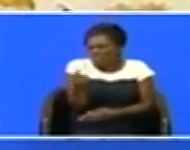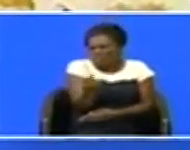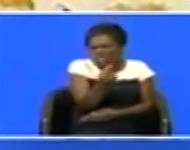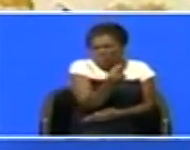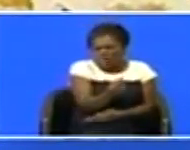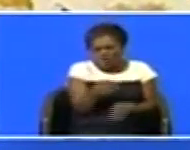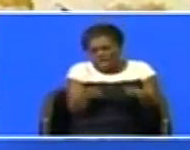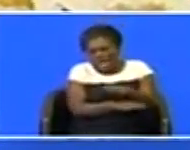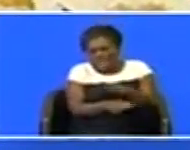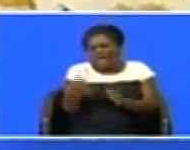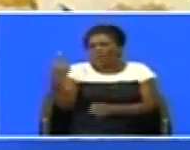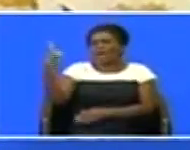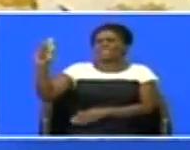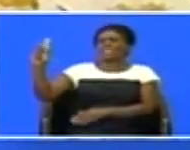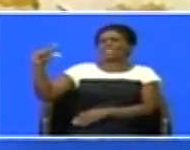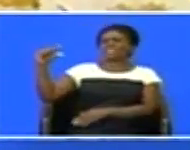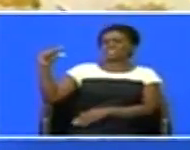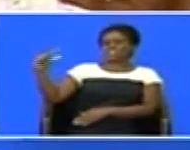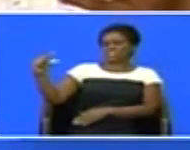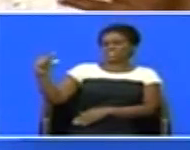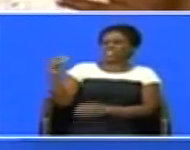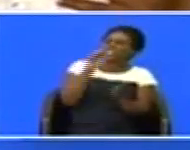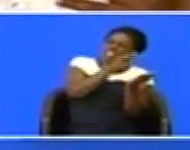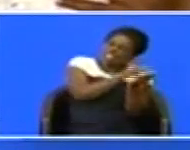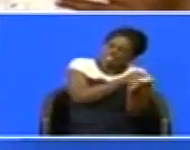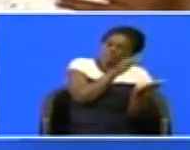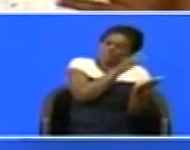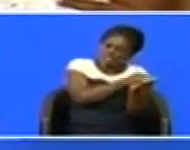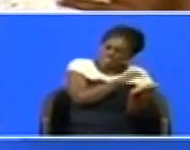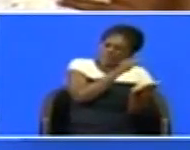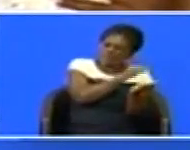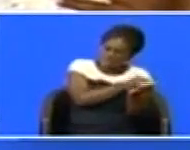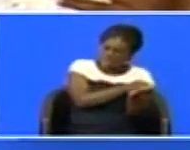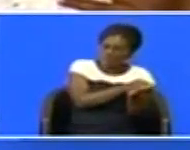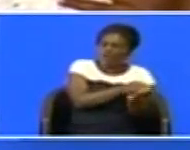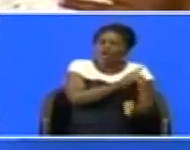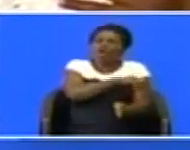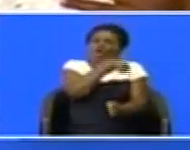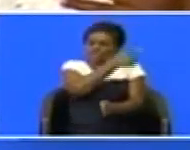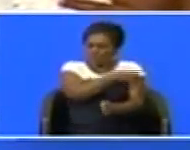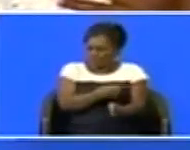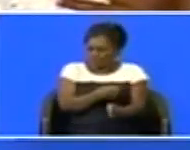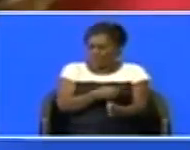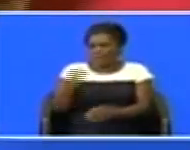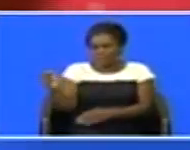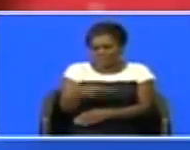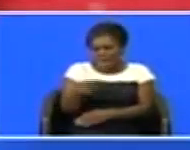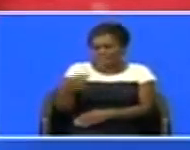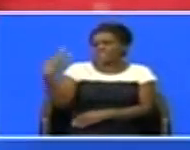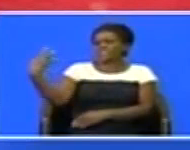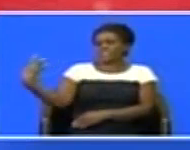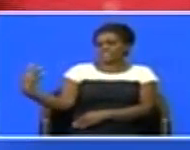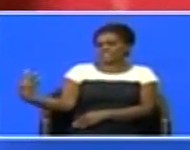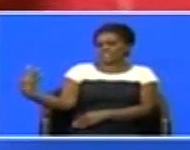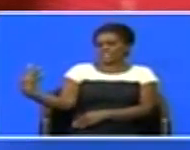weighing less than 1 kilo. They were all put in a nursery and stayed in the Jaramogi Oginga Odinga Hospital for about 3 months, a period